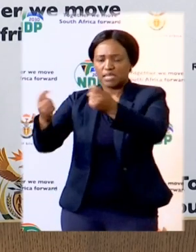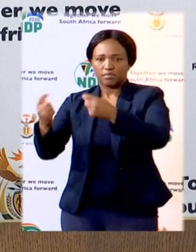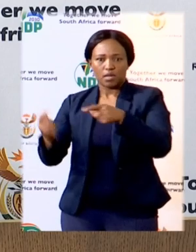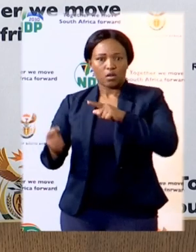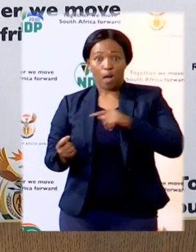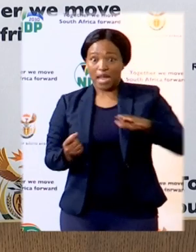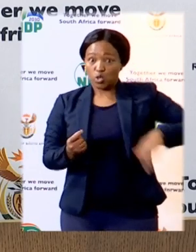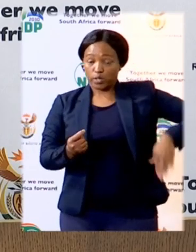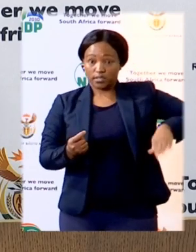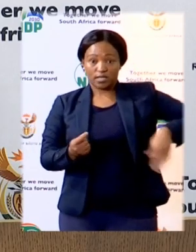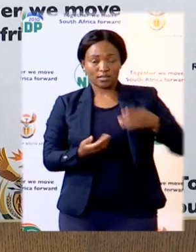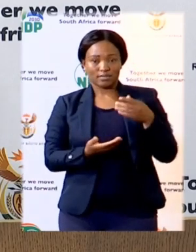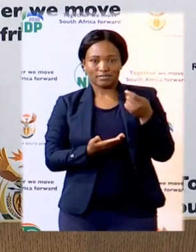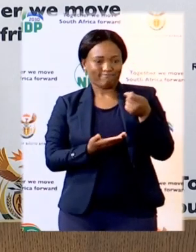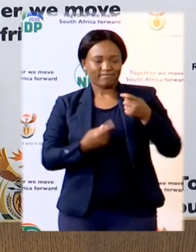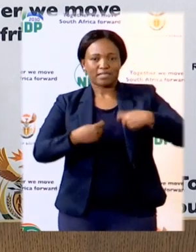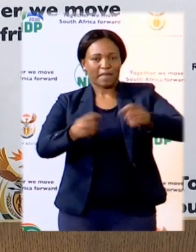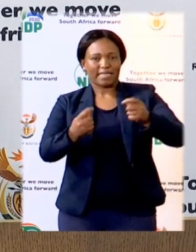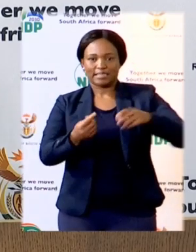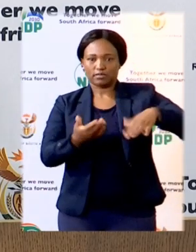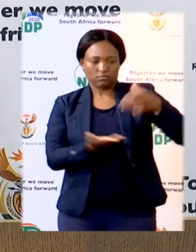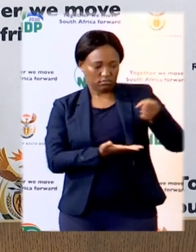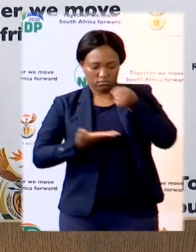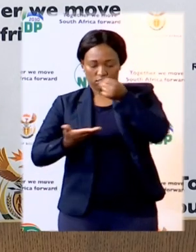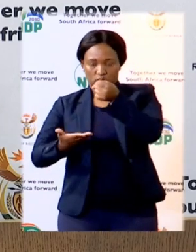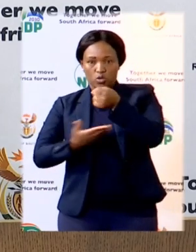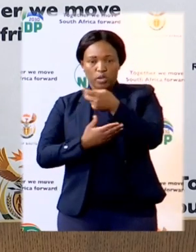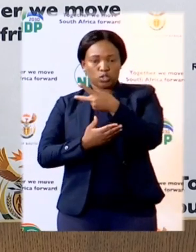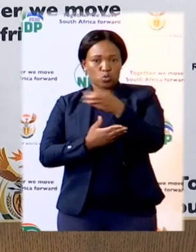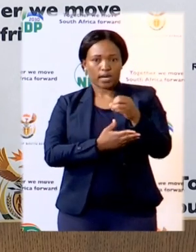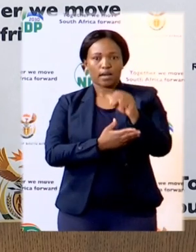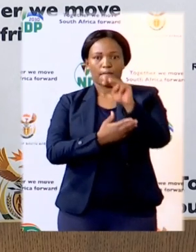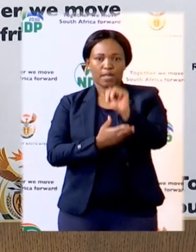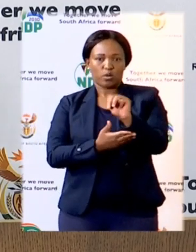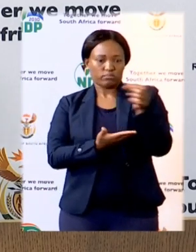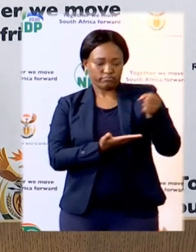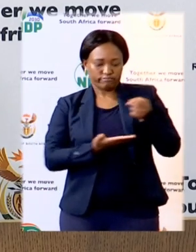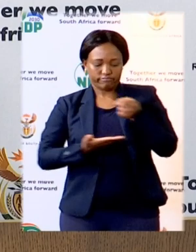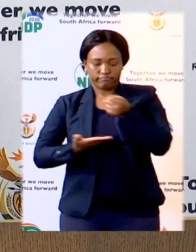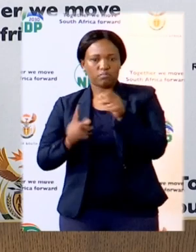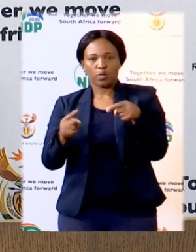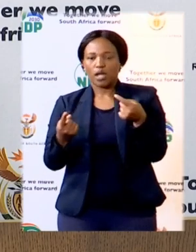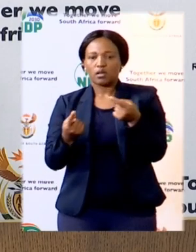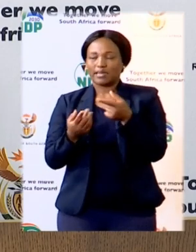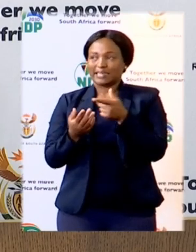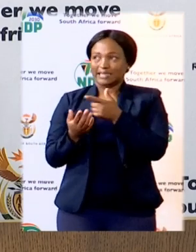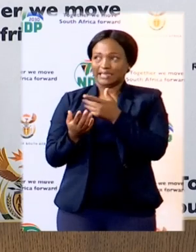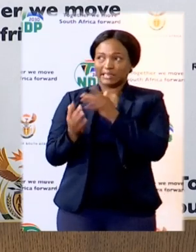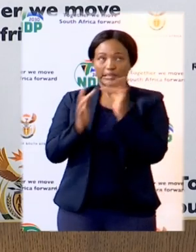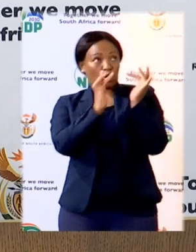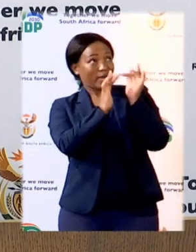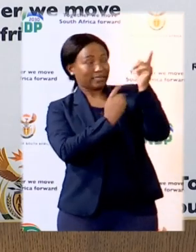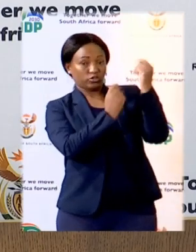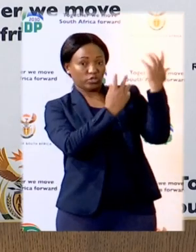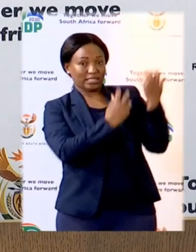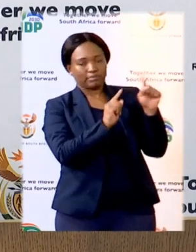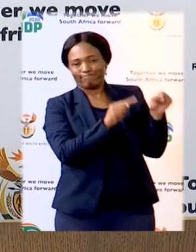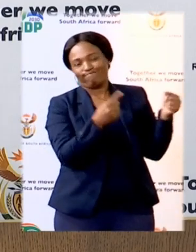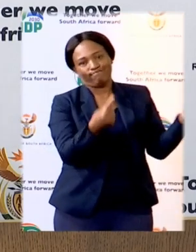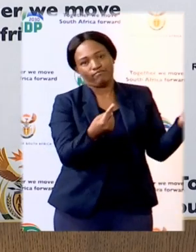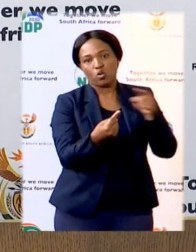spent what is currently allocated as the 200 million, we are not even able to engage with Treasury for